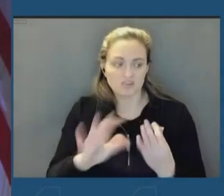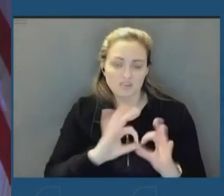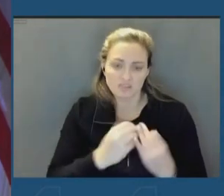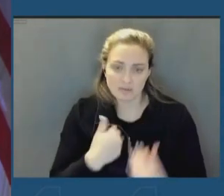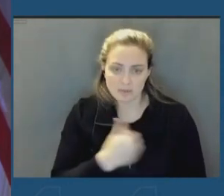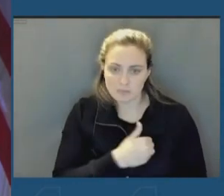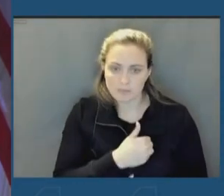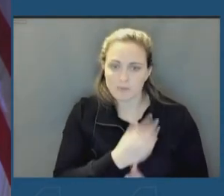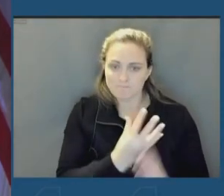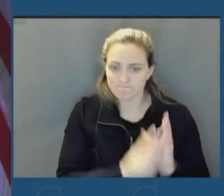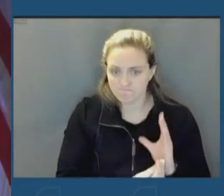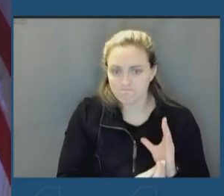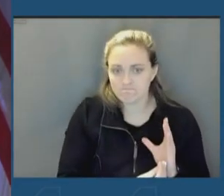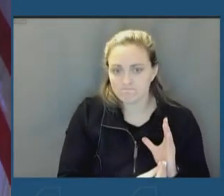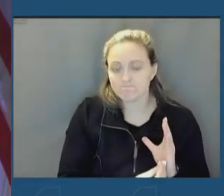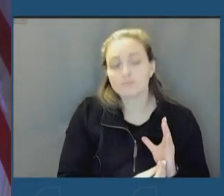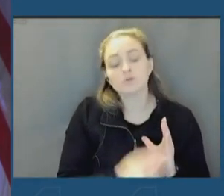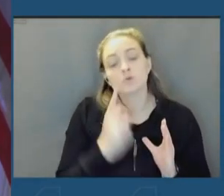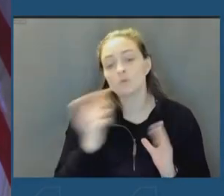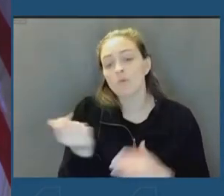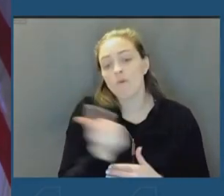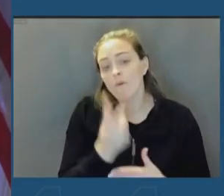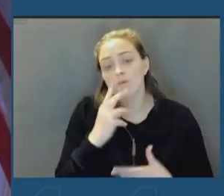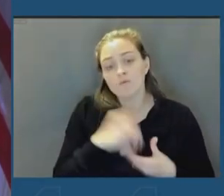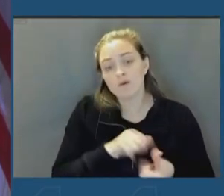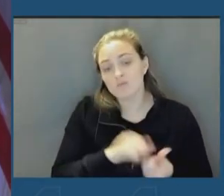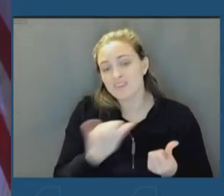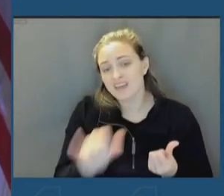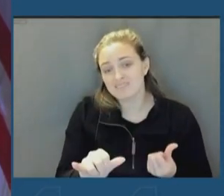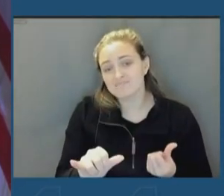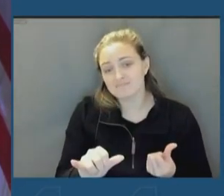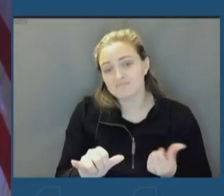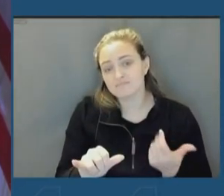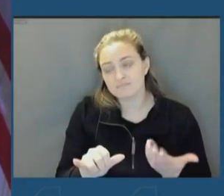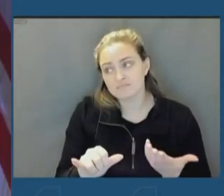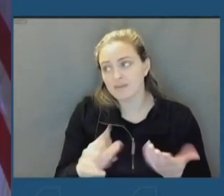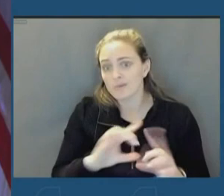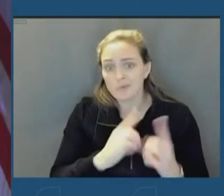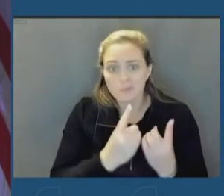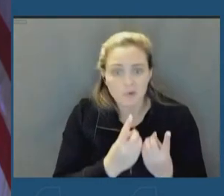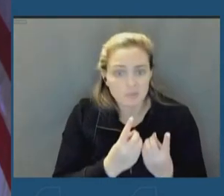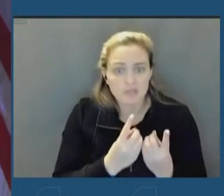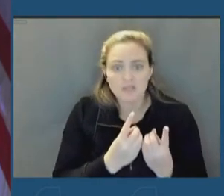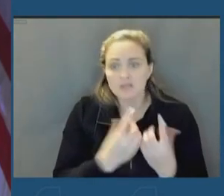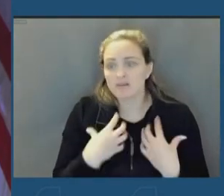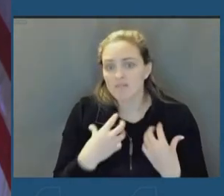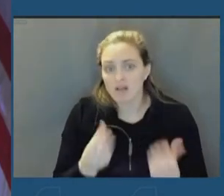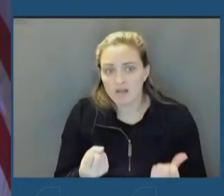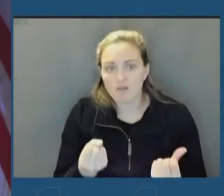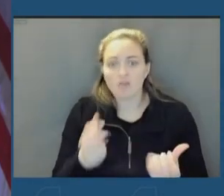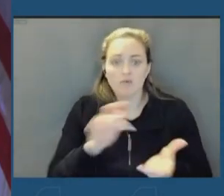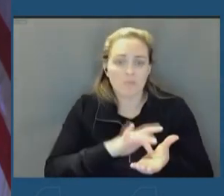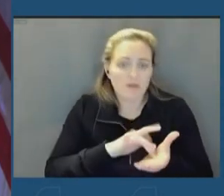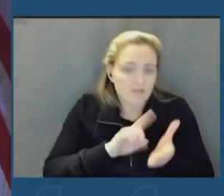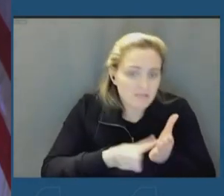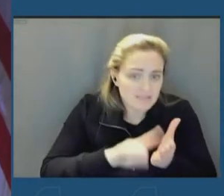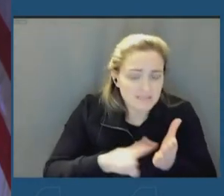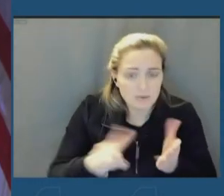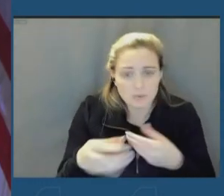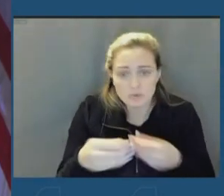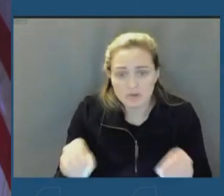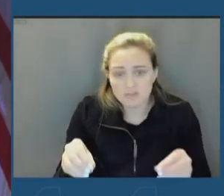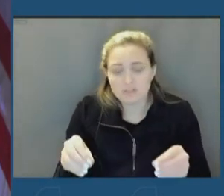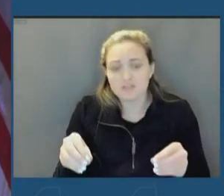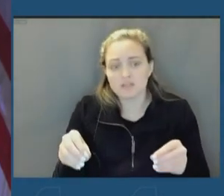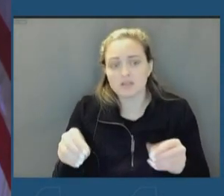passed. So to all who were involved in that, our Department of Health Medical Examiner's Office,